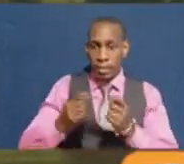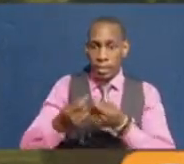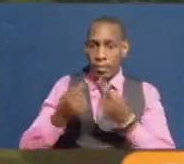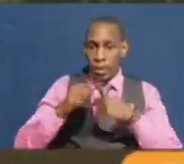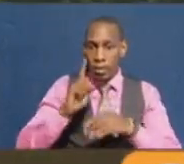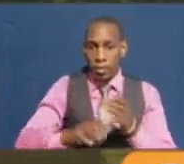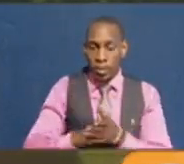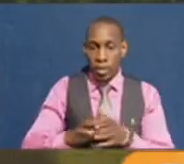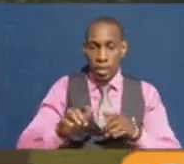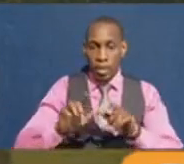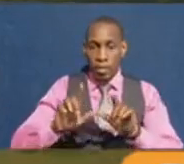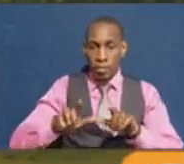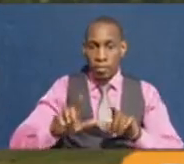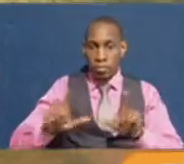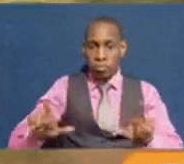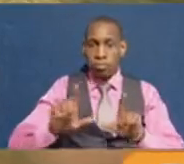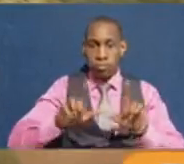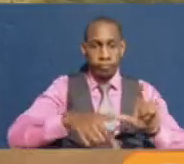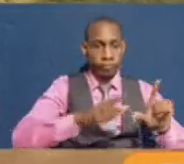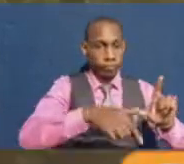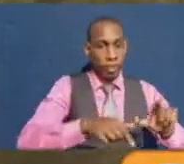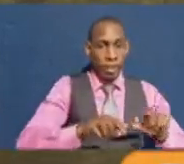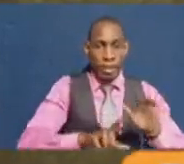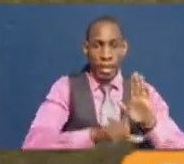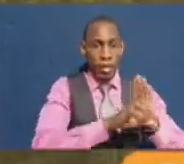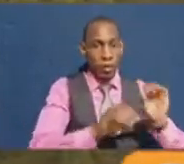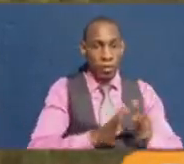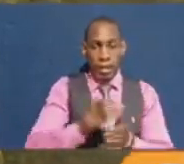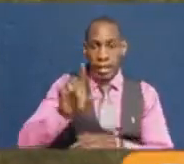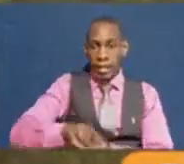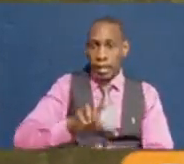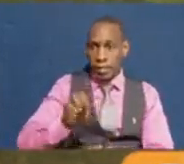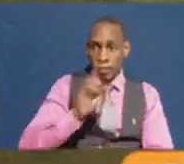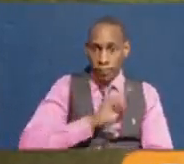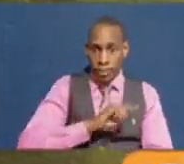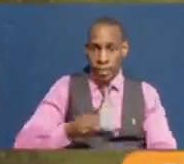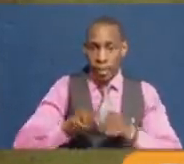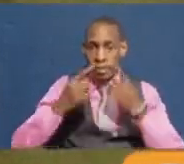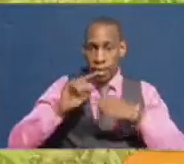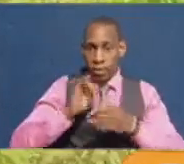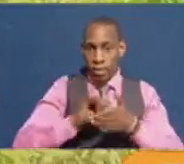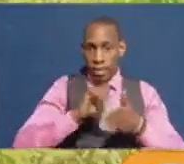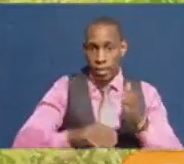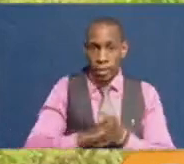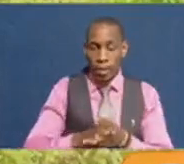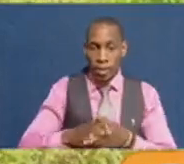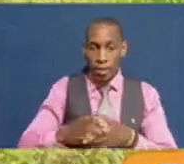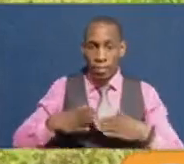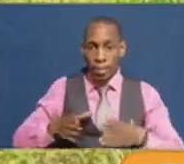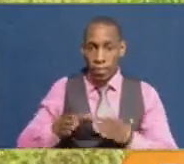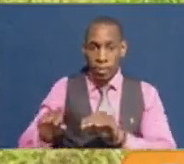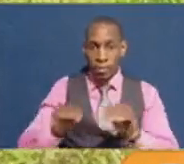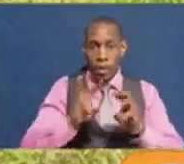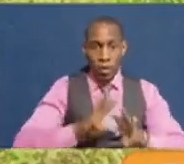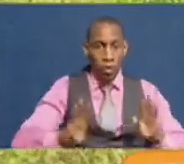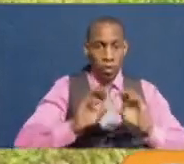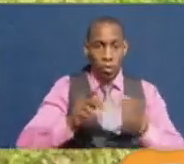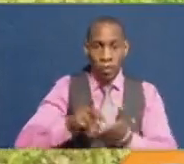evictees' title deeds as irregularly issued, unlawful, null and void, and declared that the evictees did not deserve